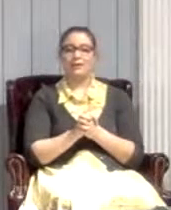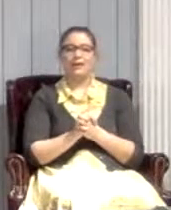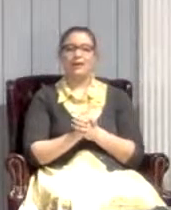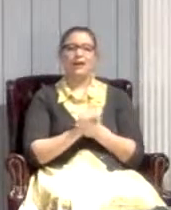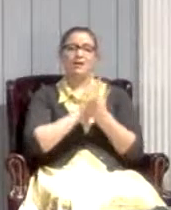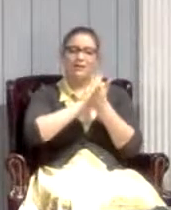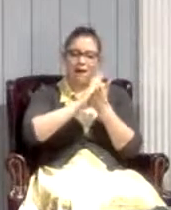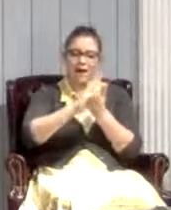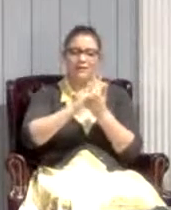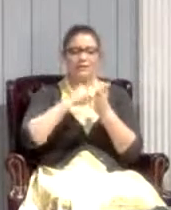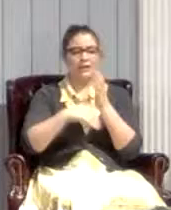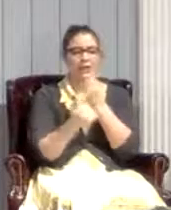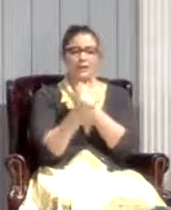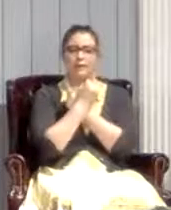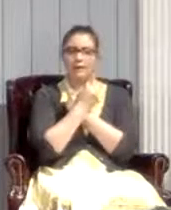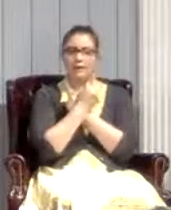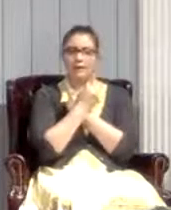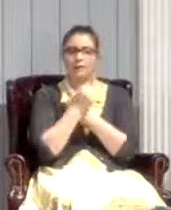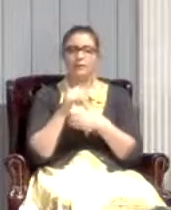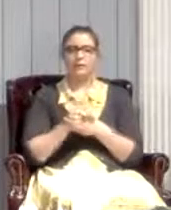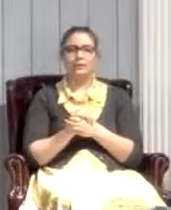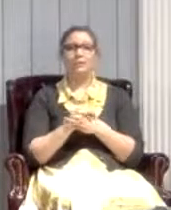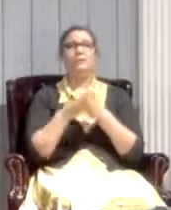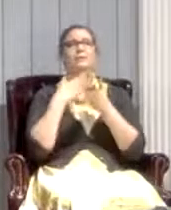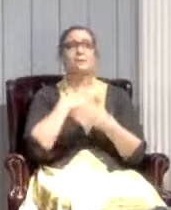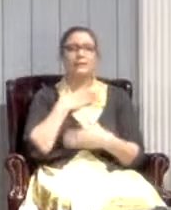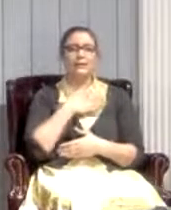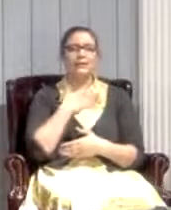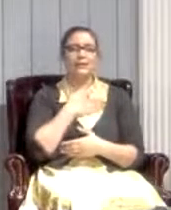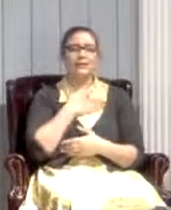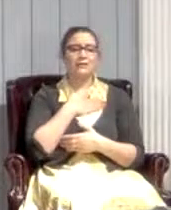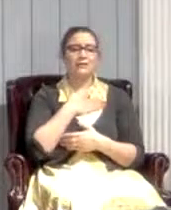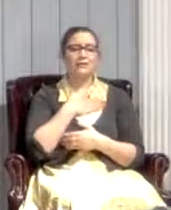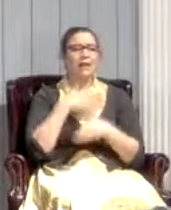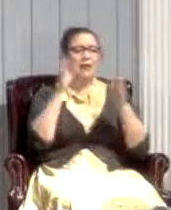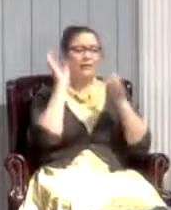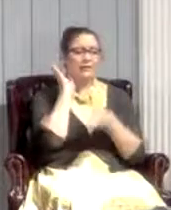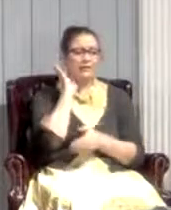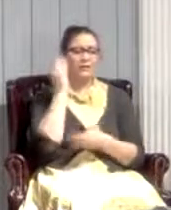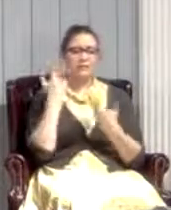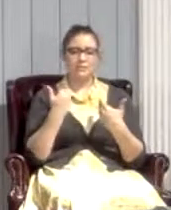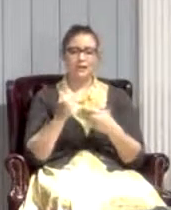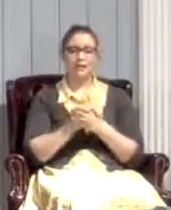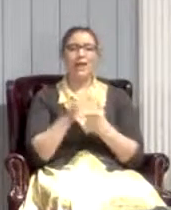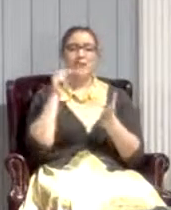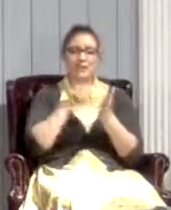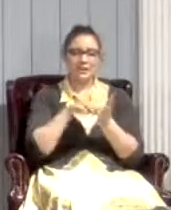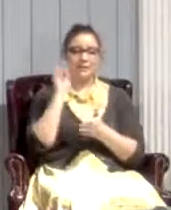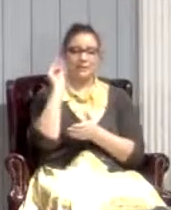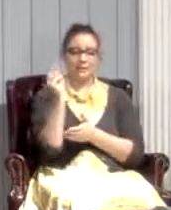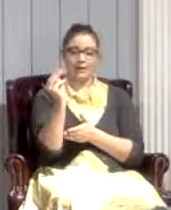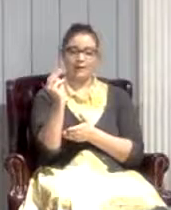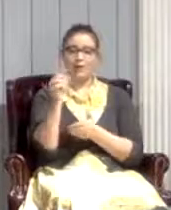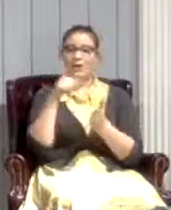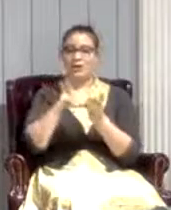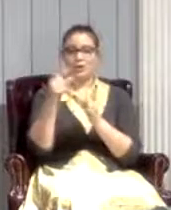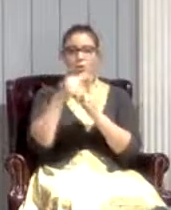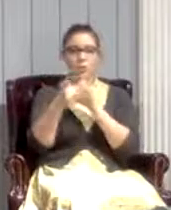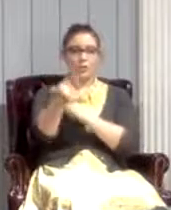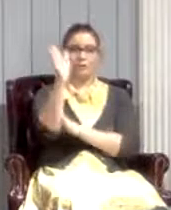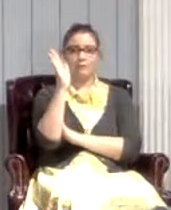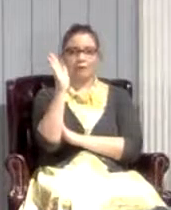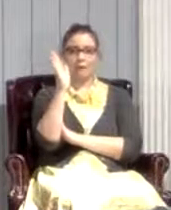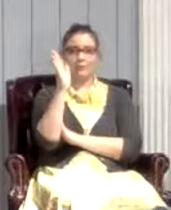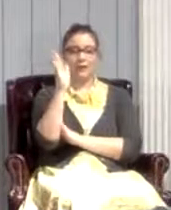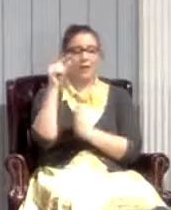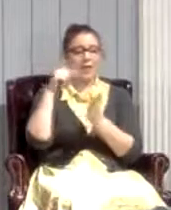love to please, you know, comply. Listen, this is the message, and this is the word of God, and this is